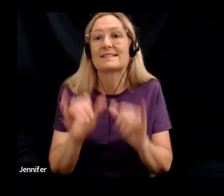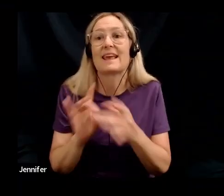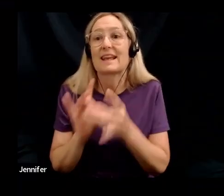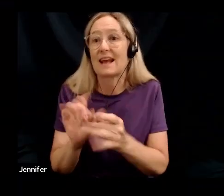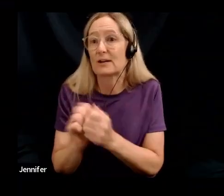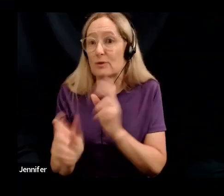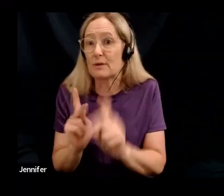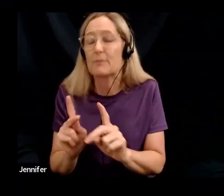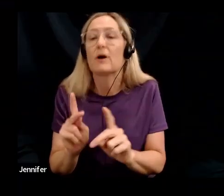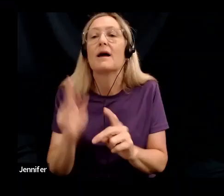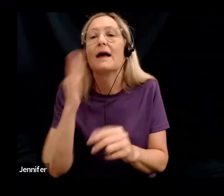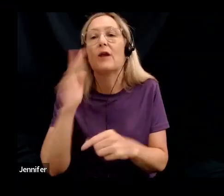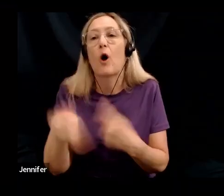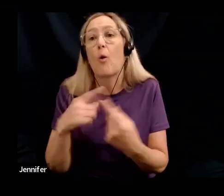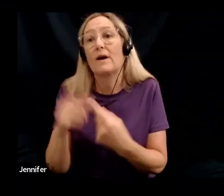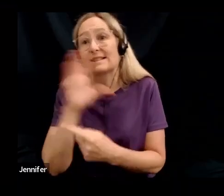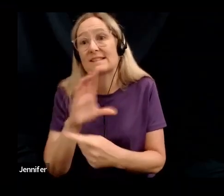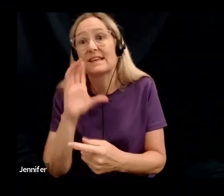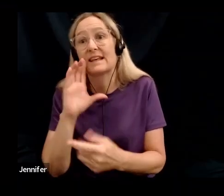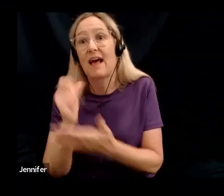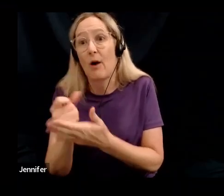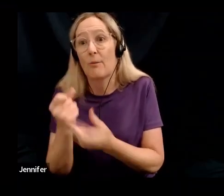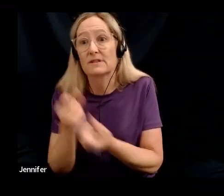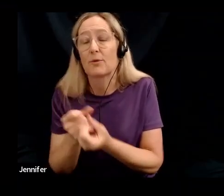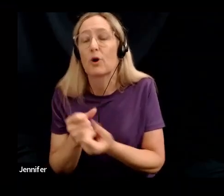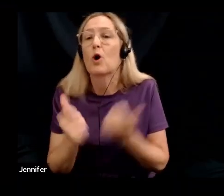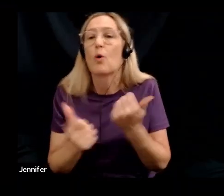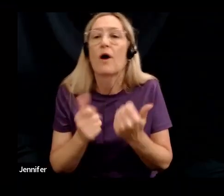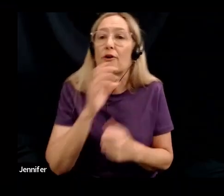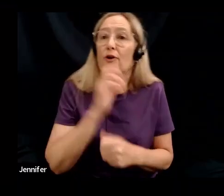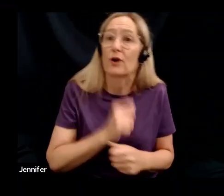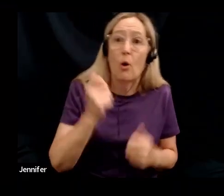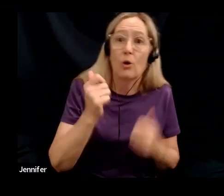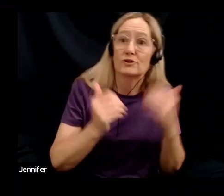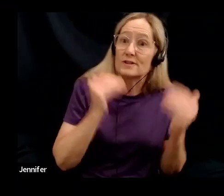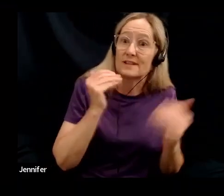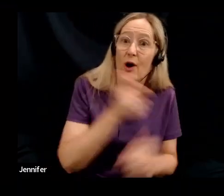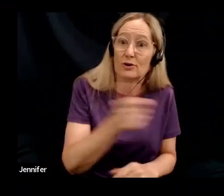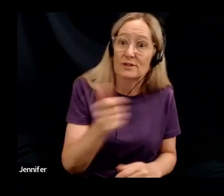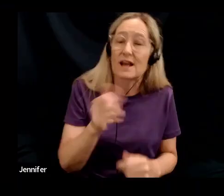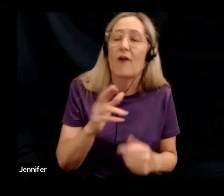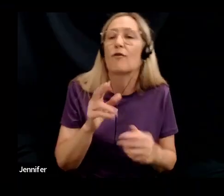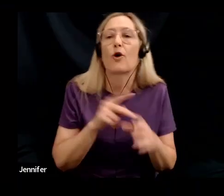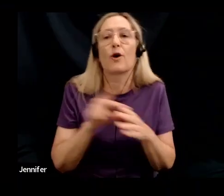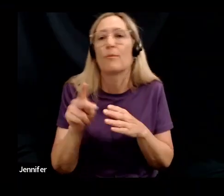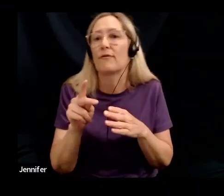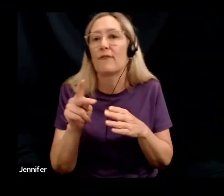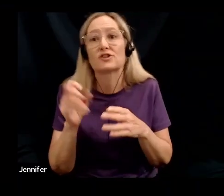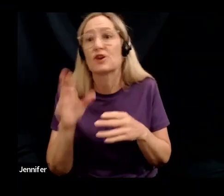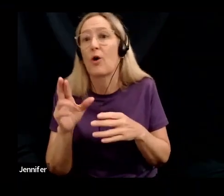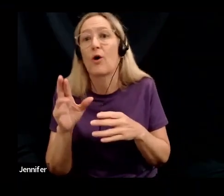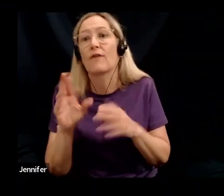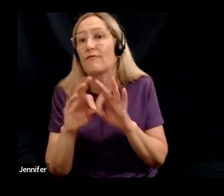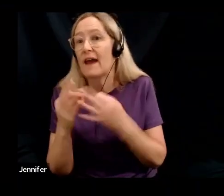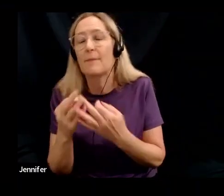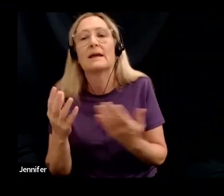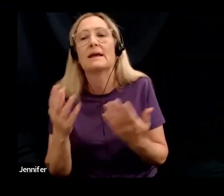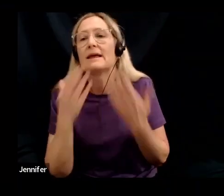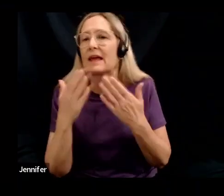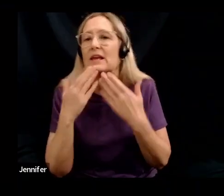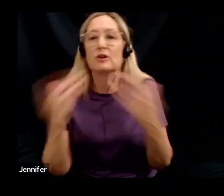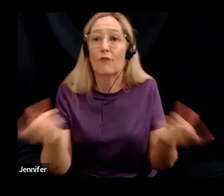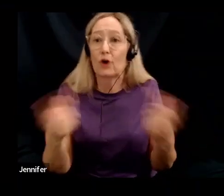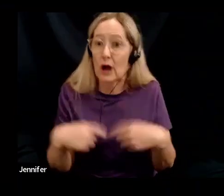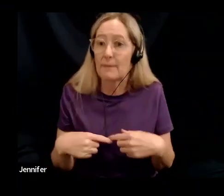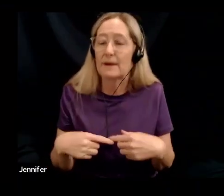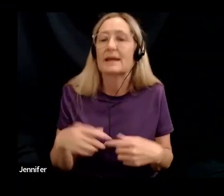support. Whether you're an older adult, caregiver, family member, or professional, we're glad you're here. Danielle, thank you for being here today